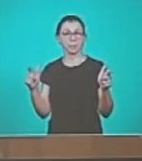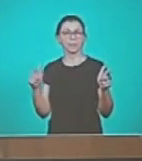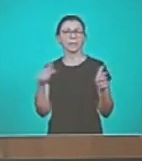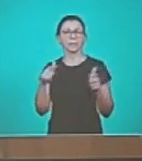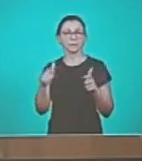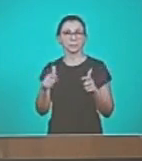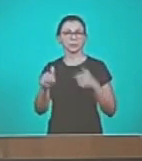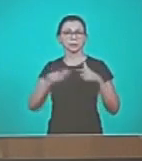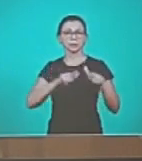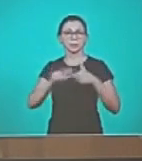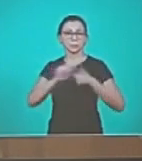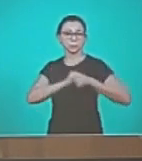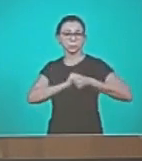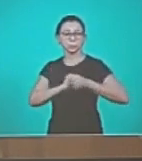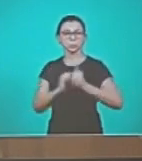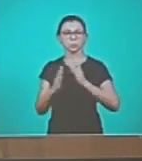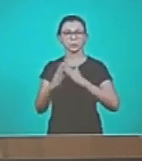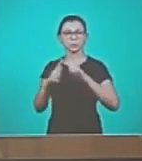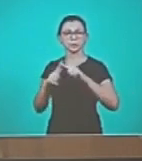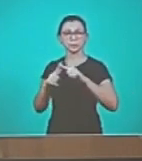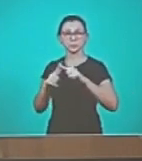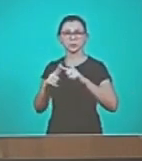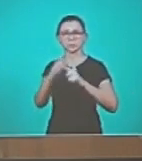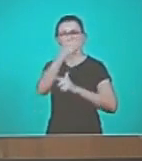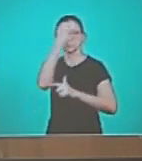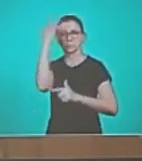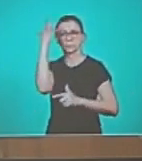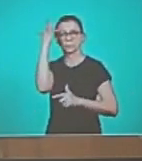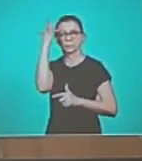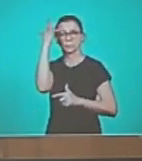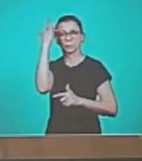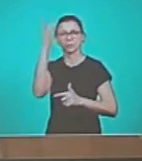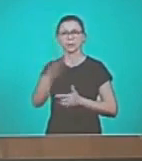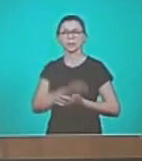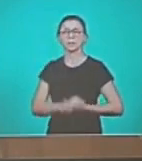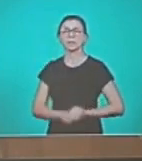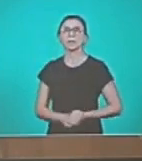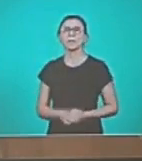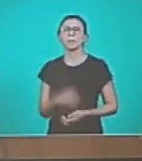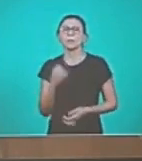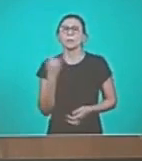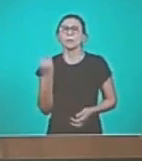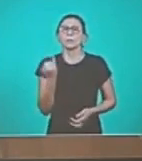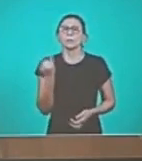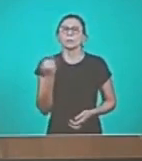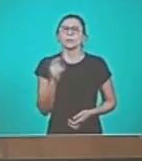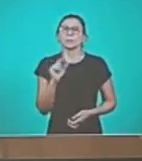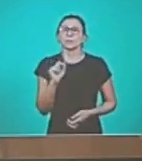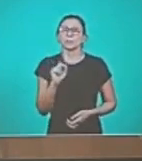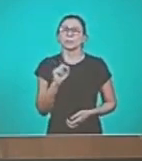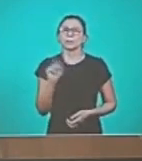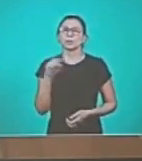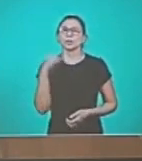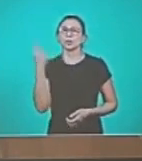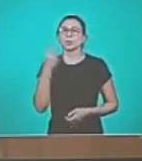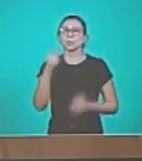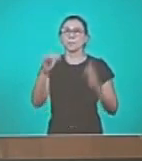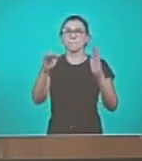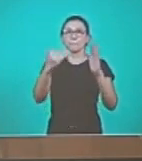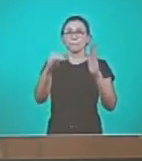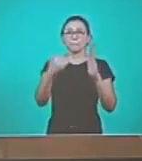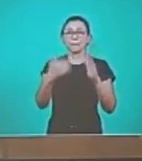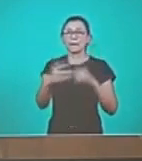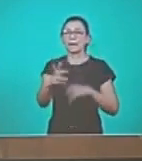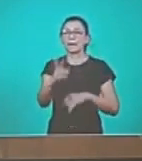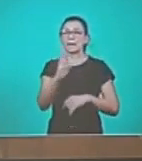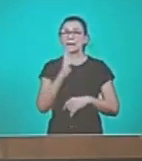helping the stimulated churches to contribute. And our reach is not in what we are saying, but it is